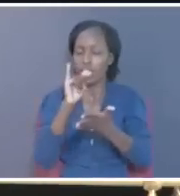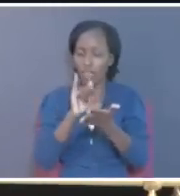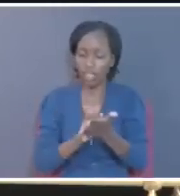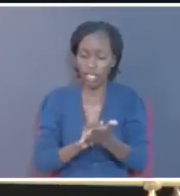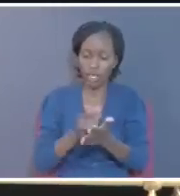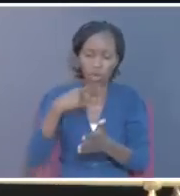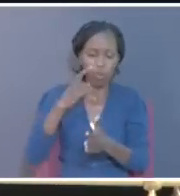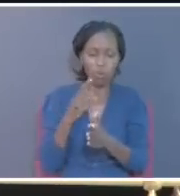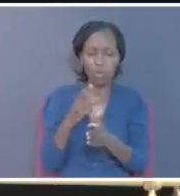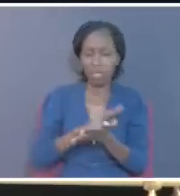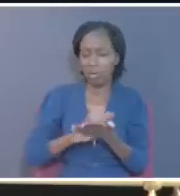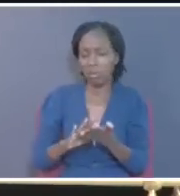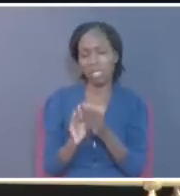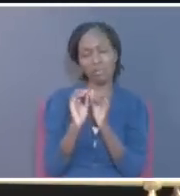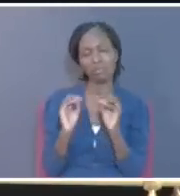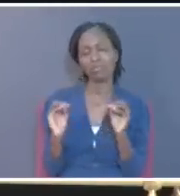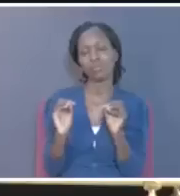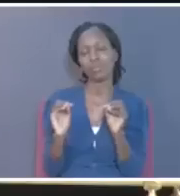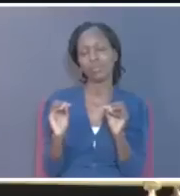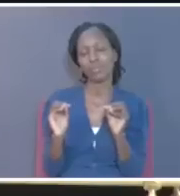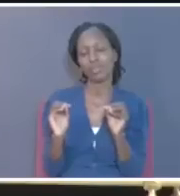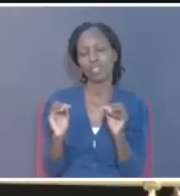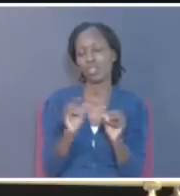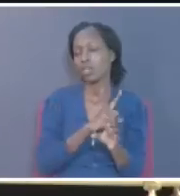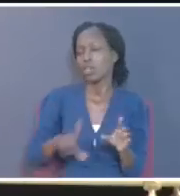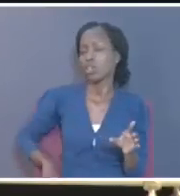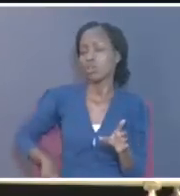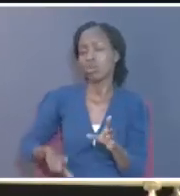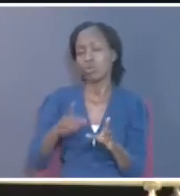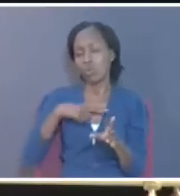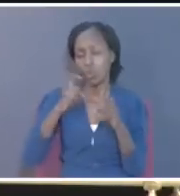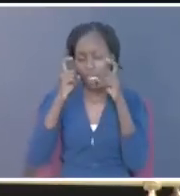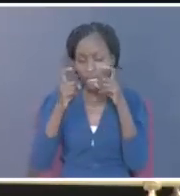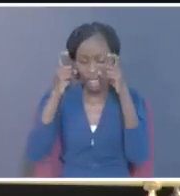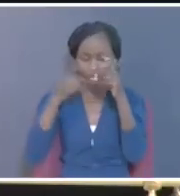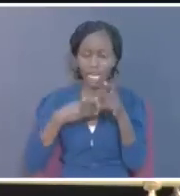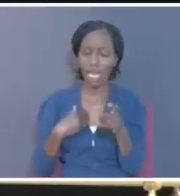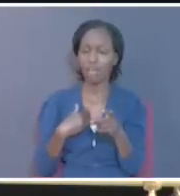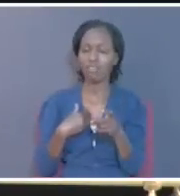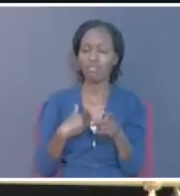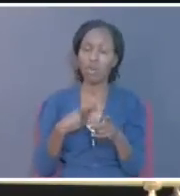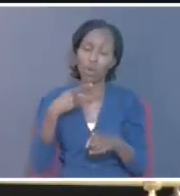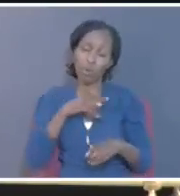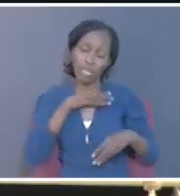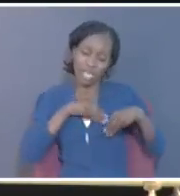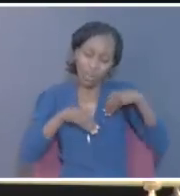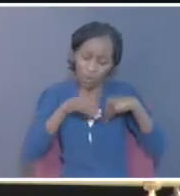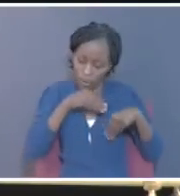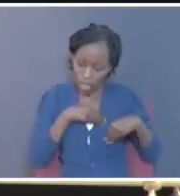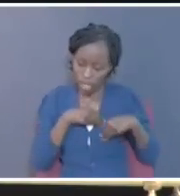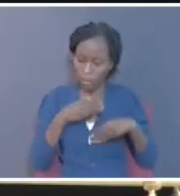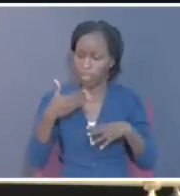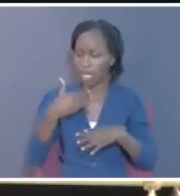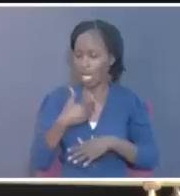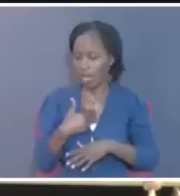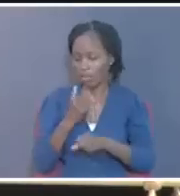fall short of that criteria. For Lord, we have sinned when we have been corrupted and corrupted others. Lord, when we